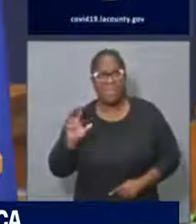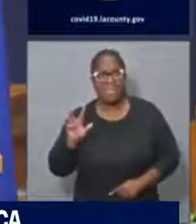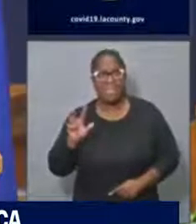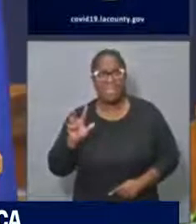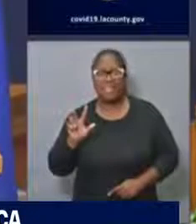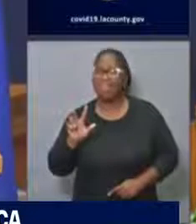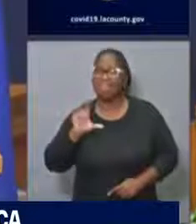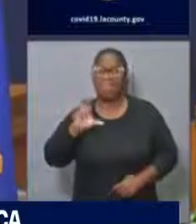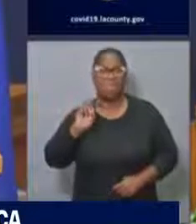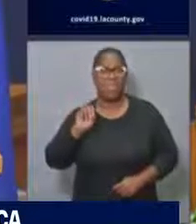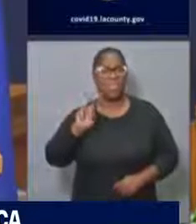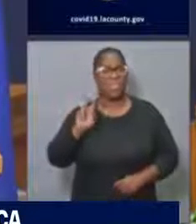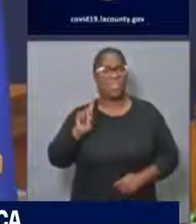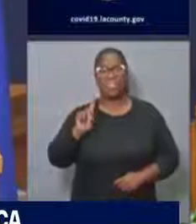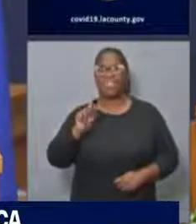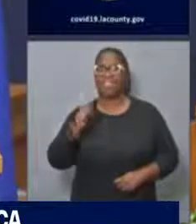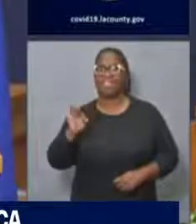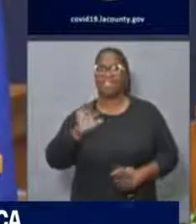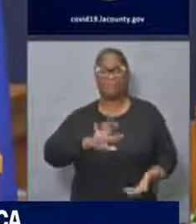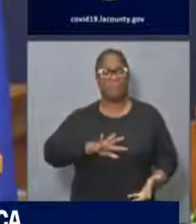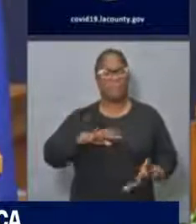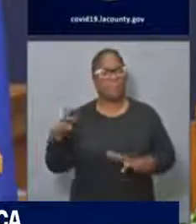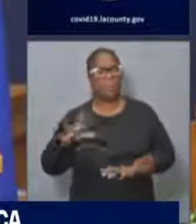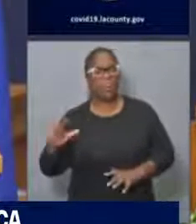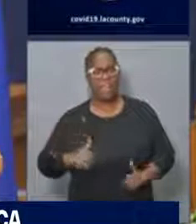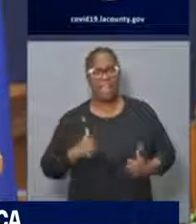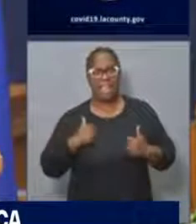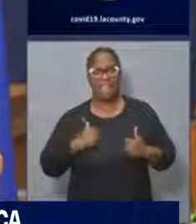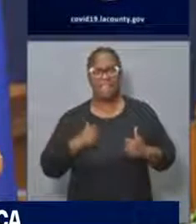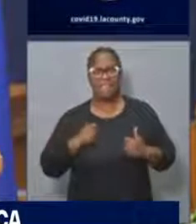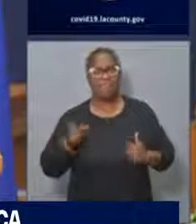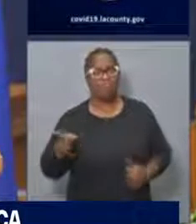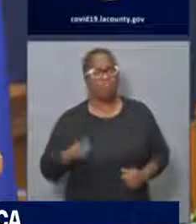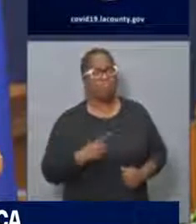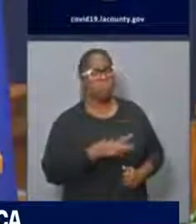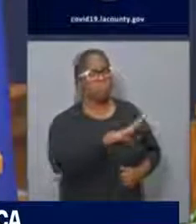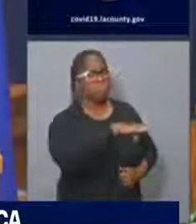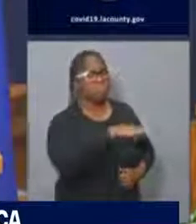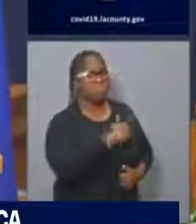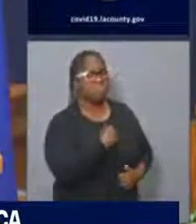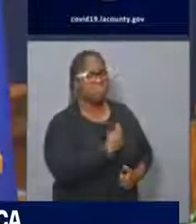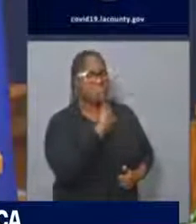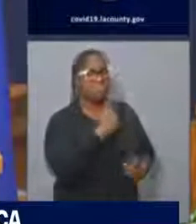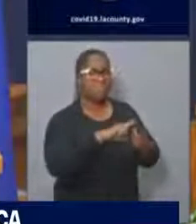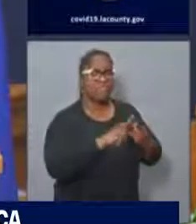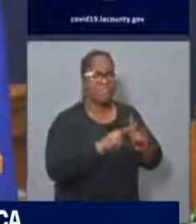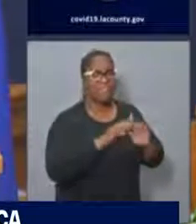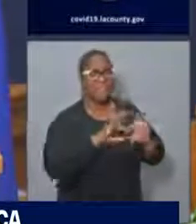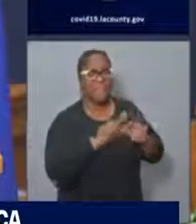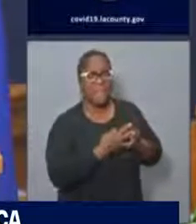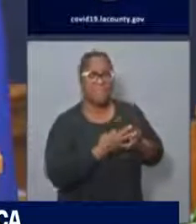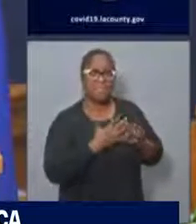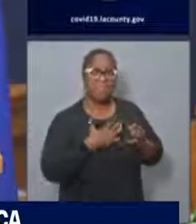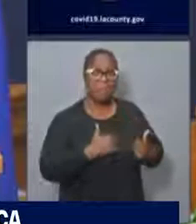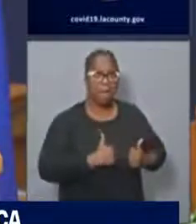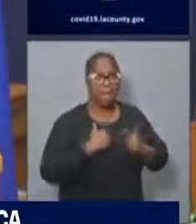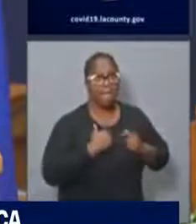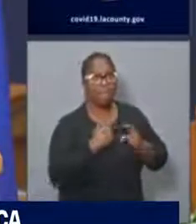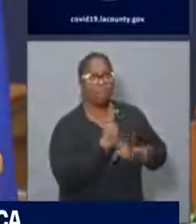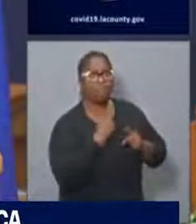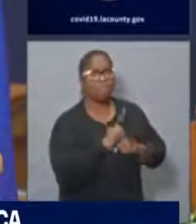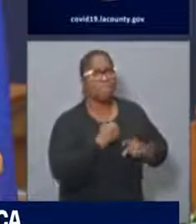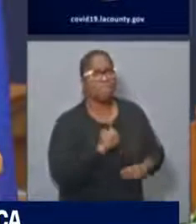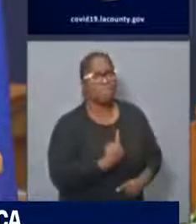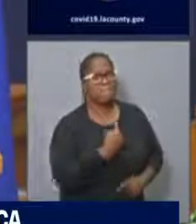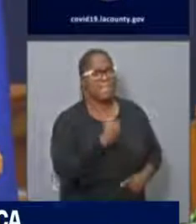She told me that she misses her friends, her family, and has been unable to live her full life in months. I tell this story to underscore